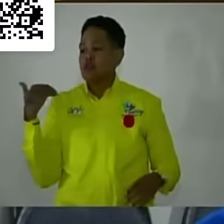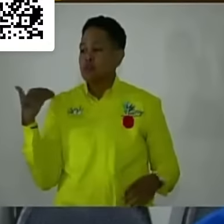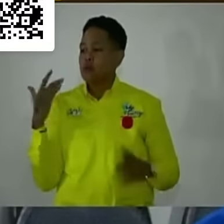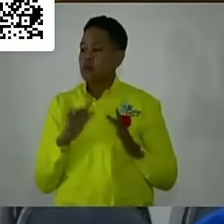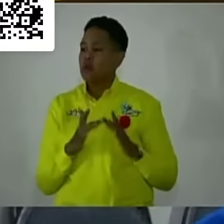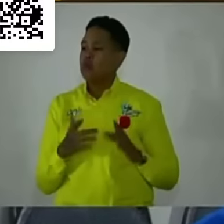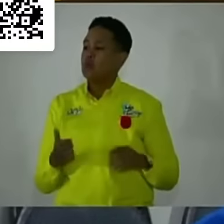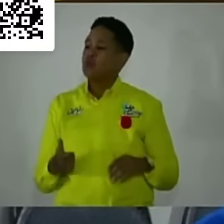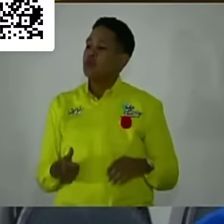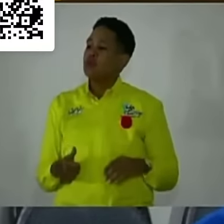website.